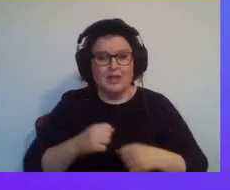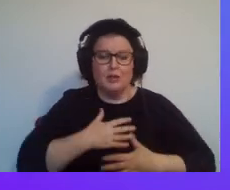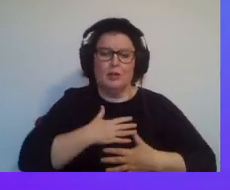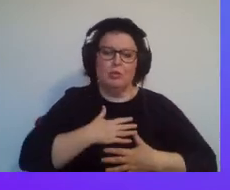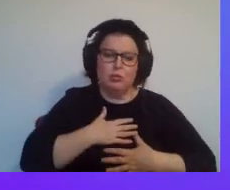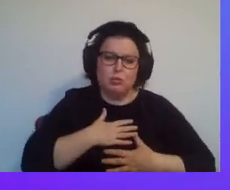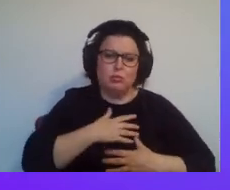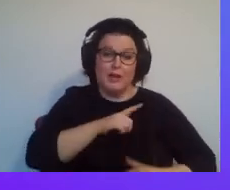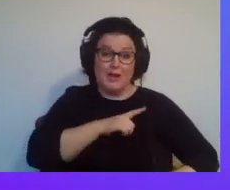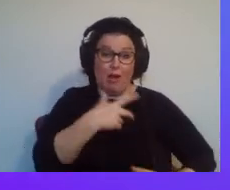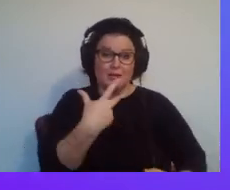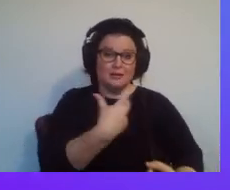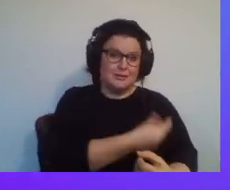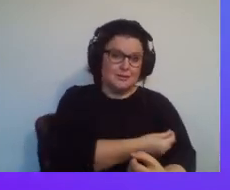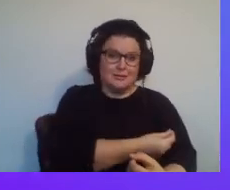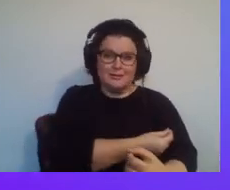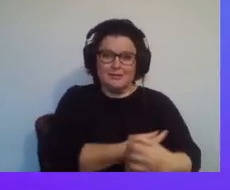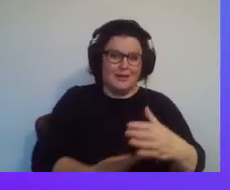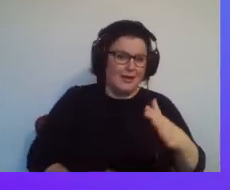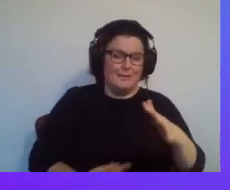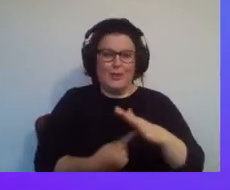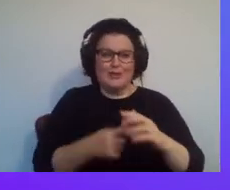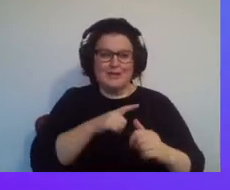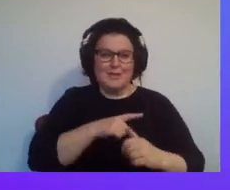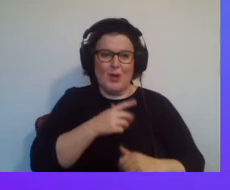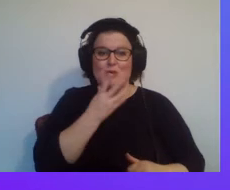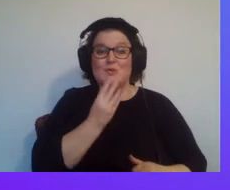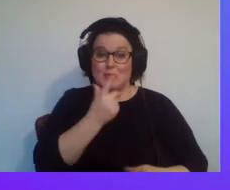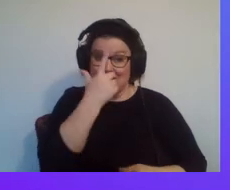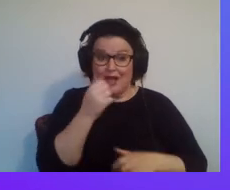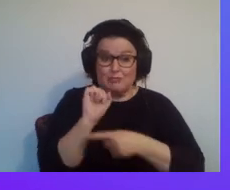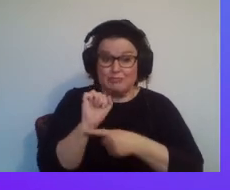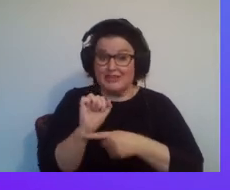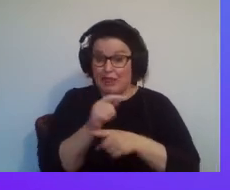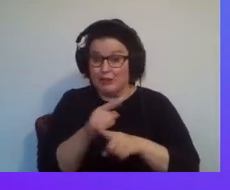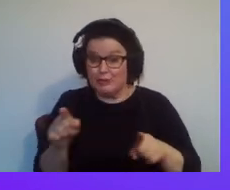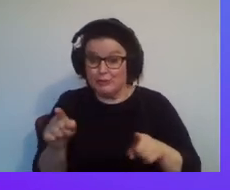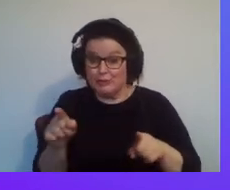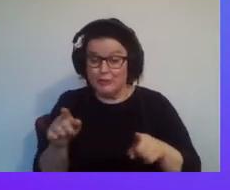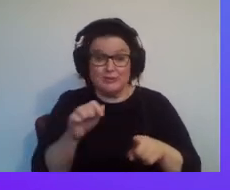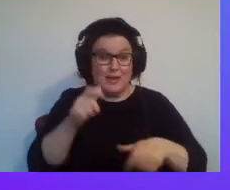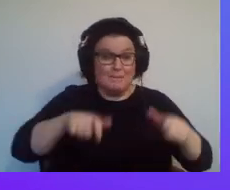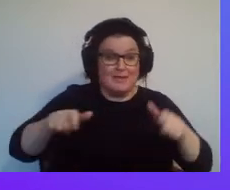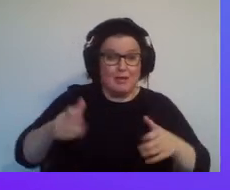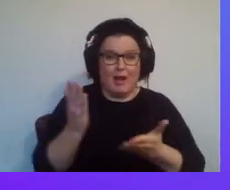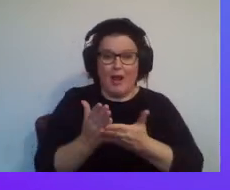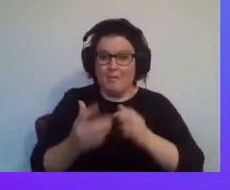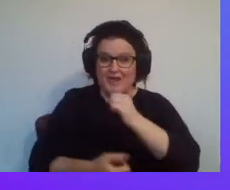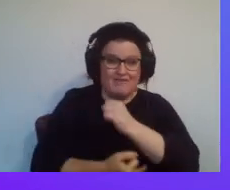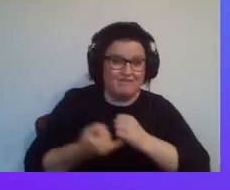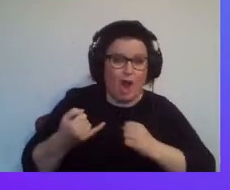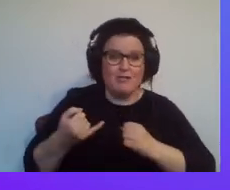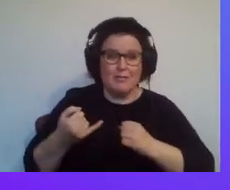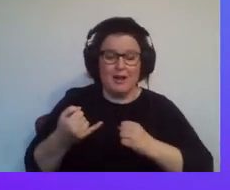have an opportunity to use that vaccine to protect the most vulnerable, as well as to begin to think about new ways in which we